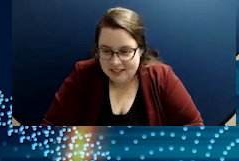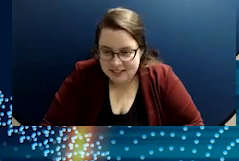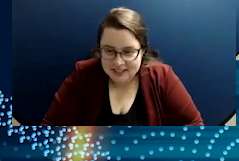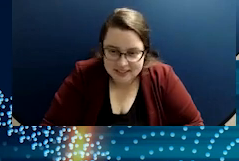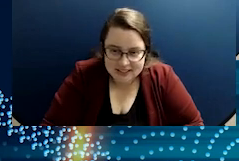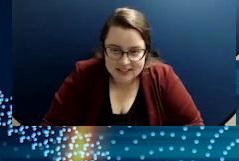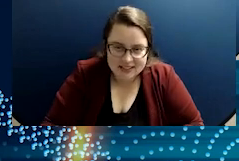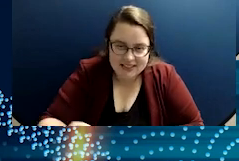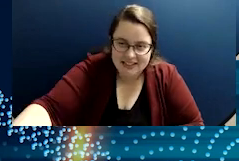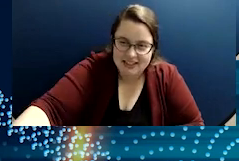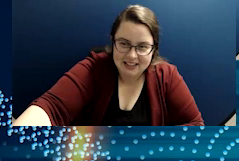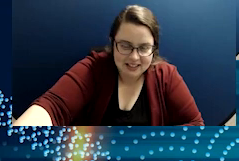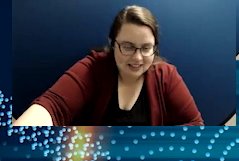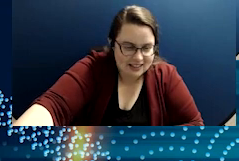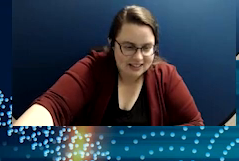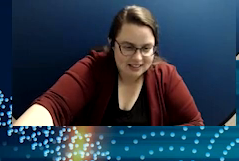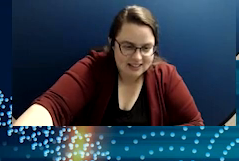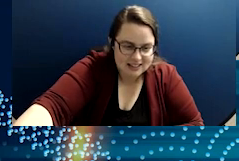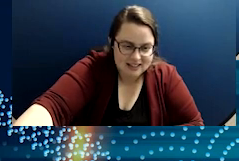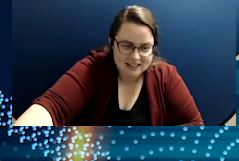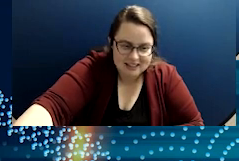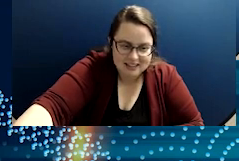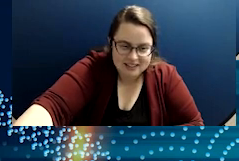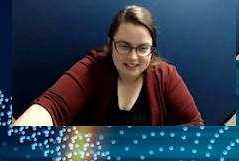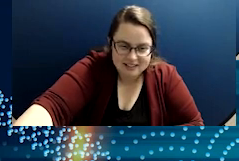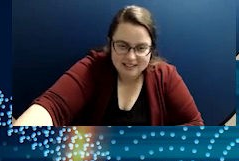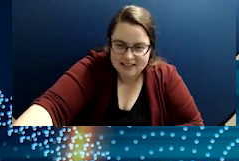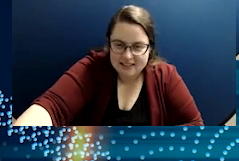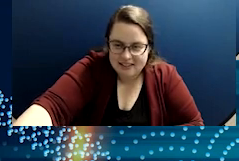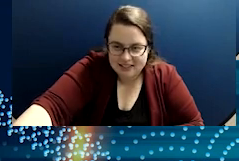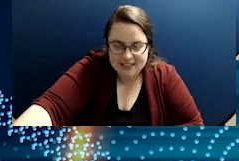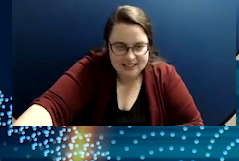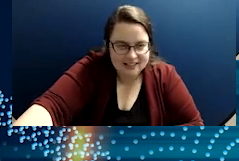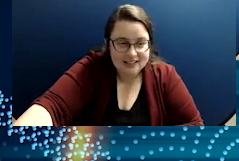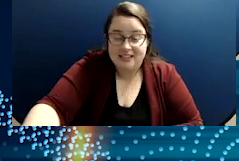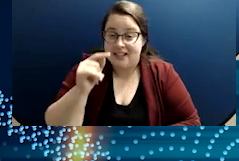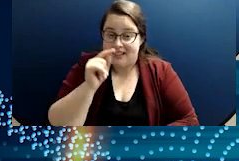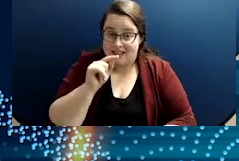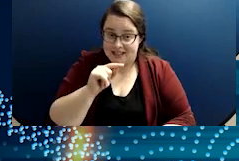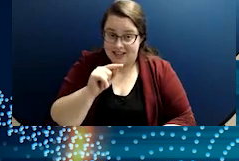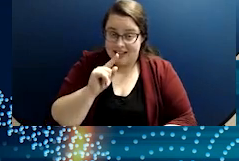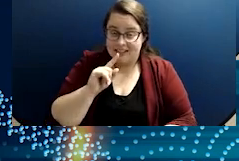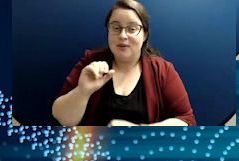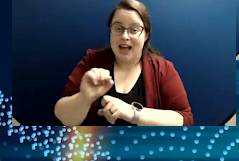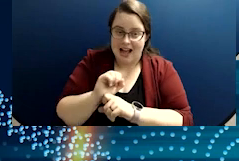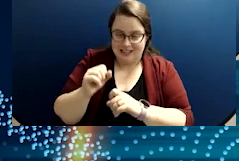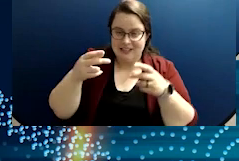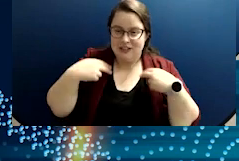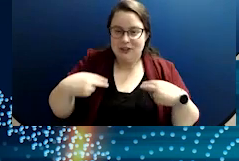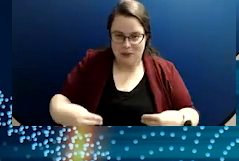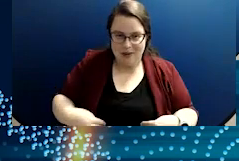it's about half and half as well too. So this was actually taken by a human.